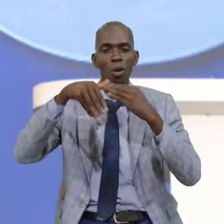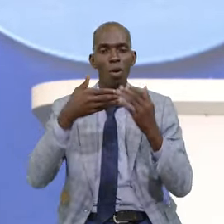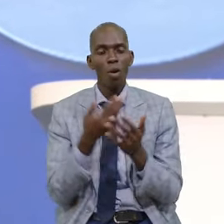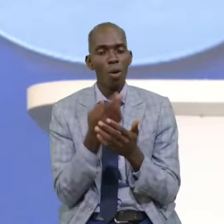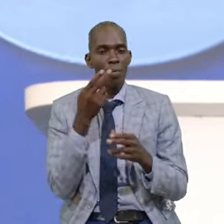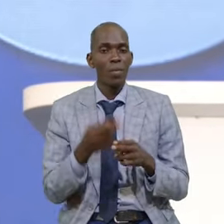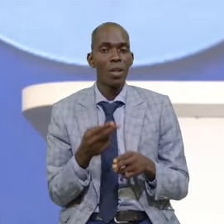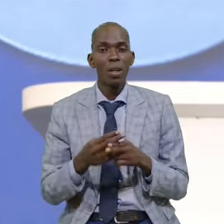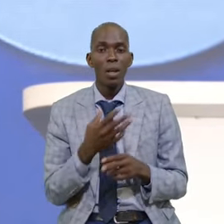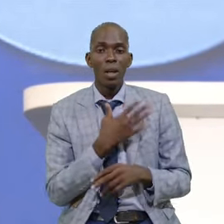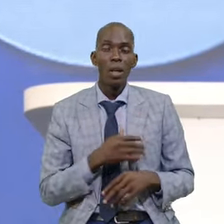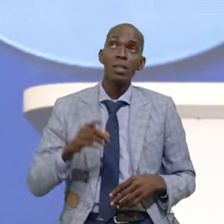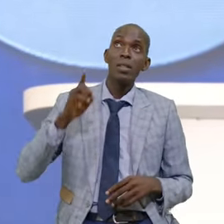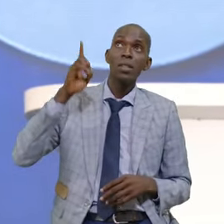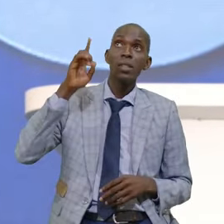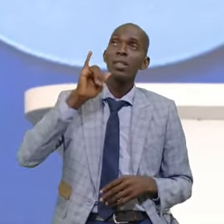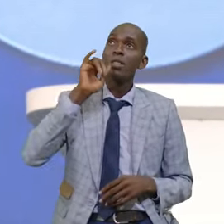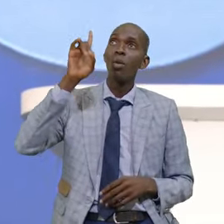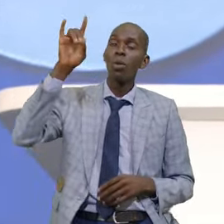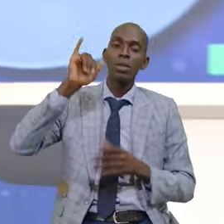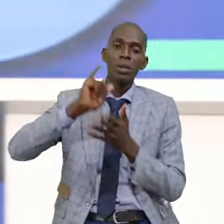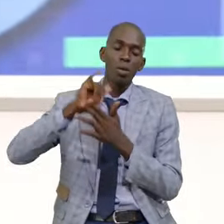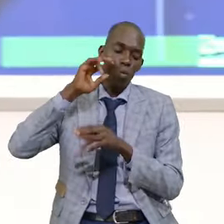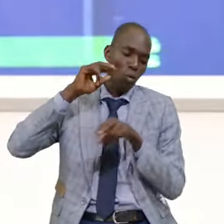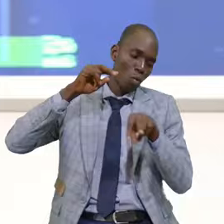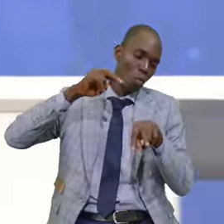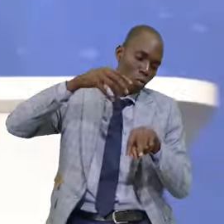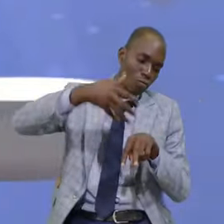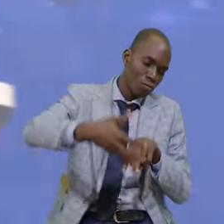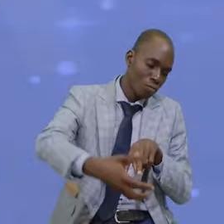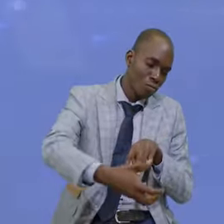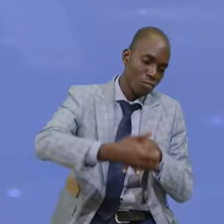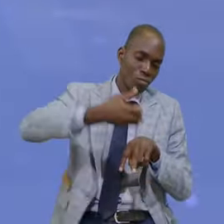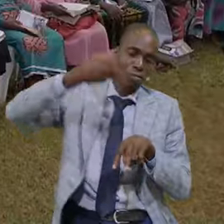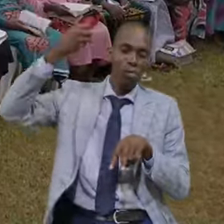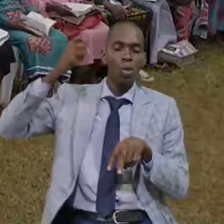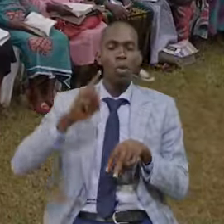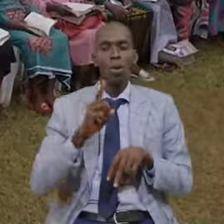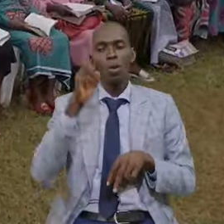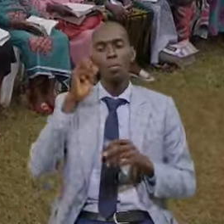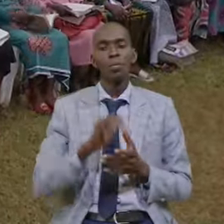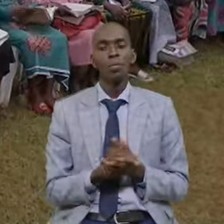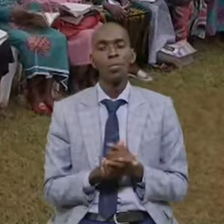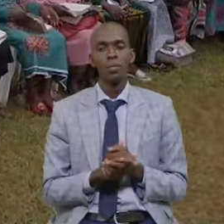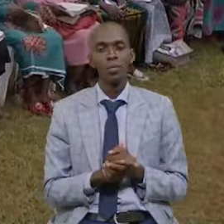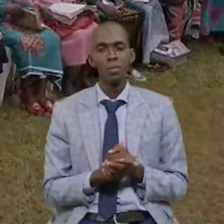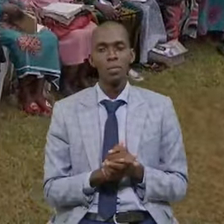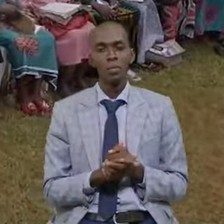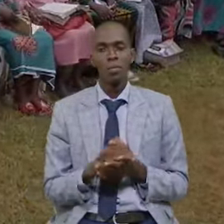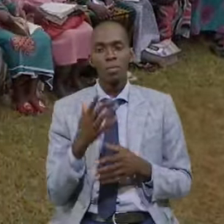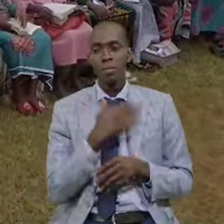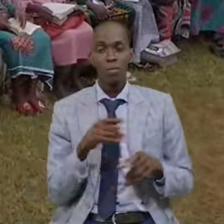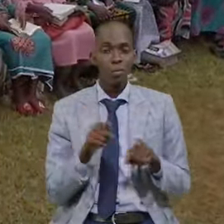the one that will stretch down his hand and will lift you up. And as you